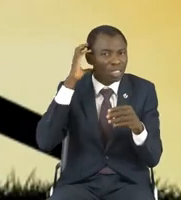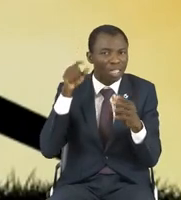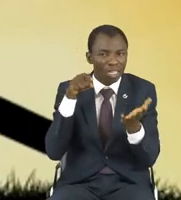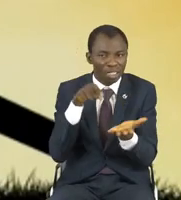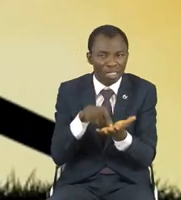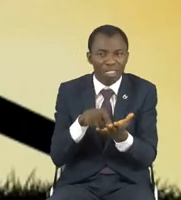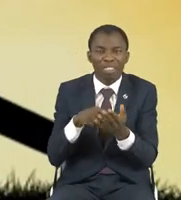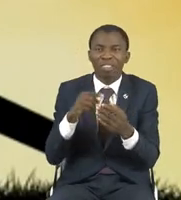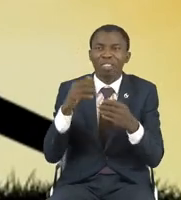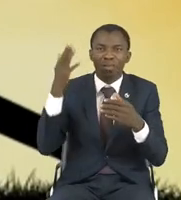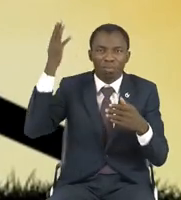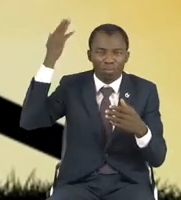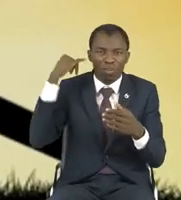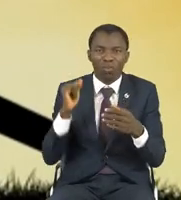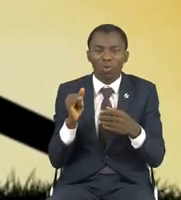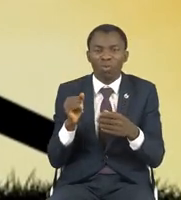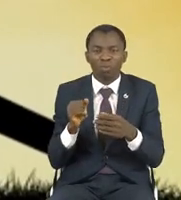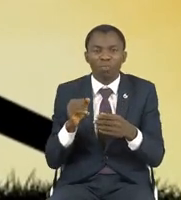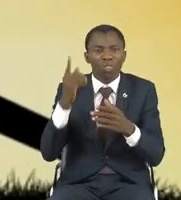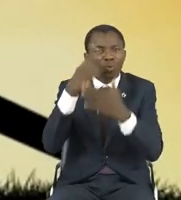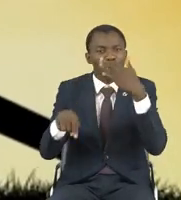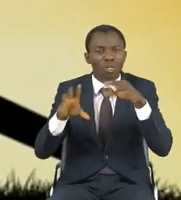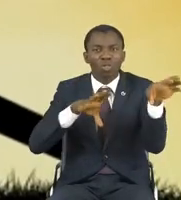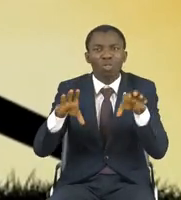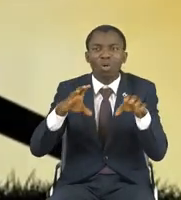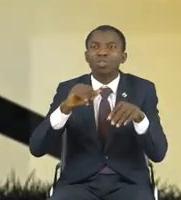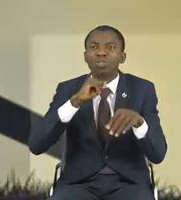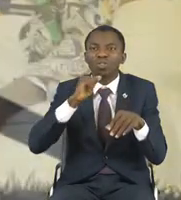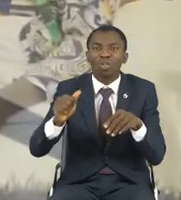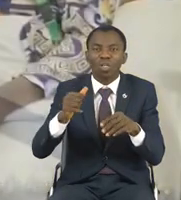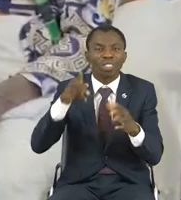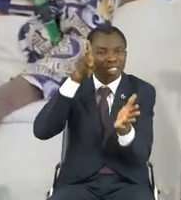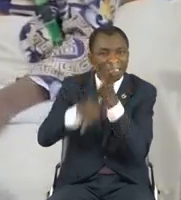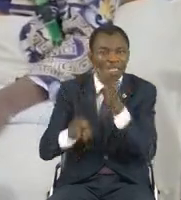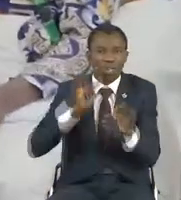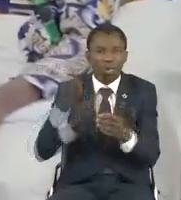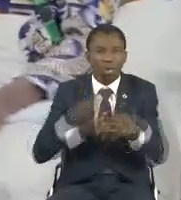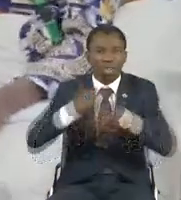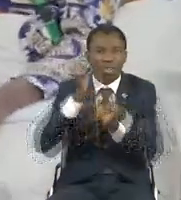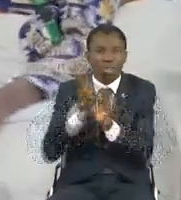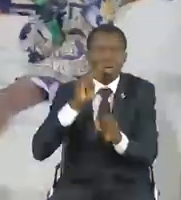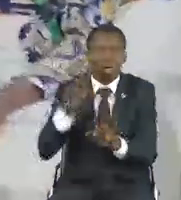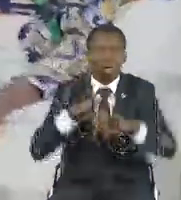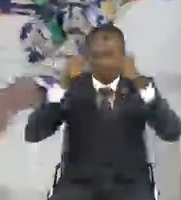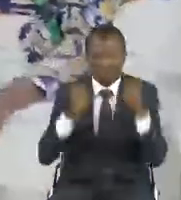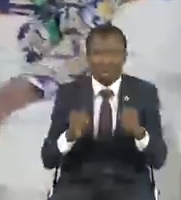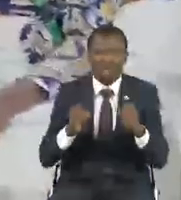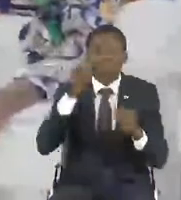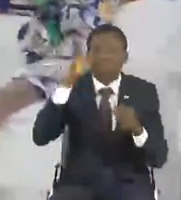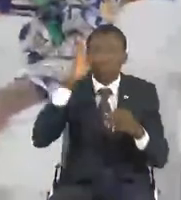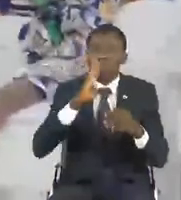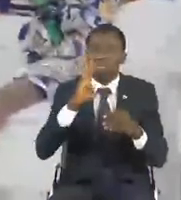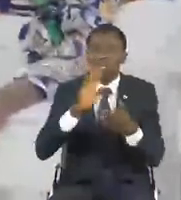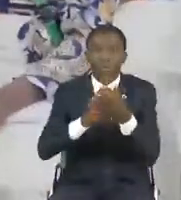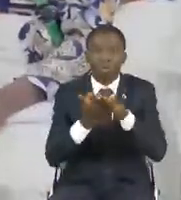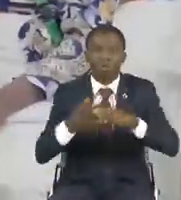does not kill us makes us stronger. Amen. You'll be stronger. Amen.